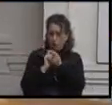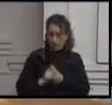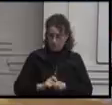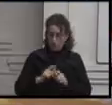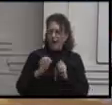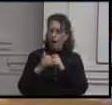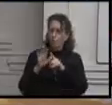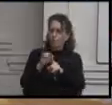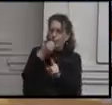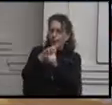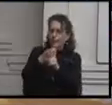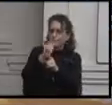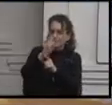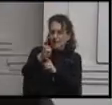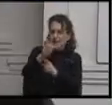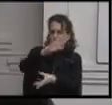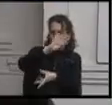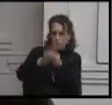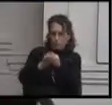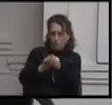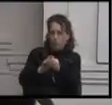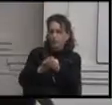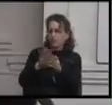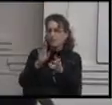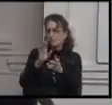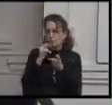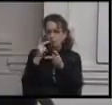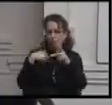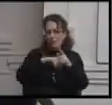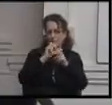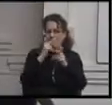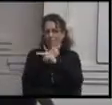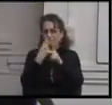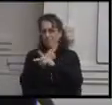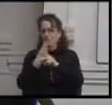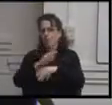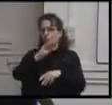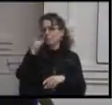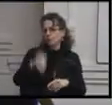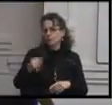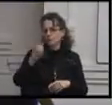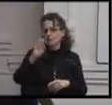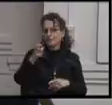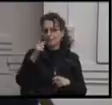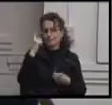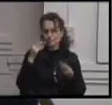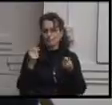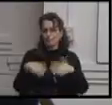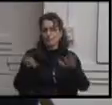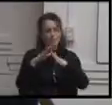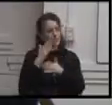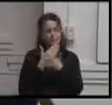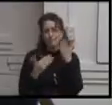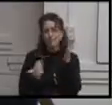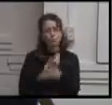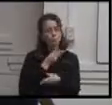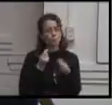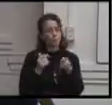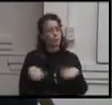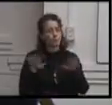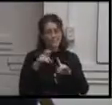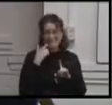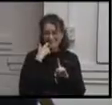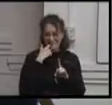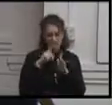rate. Yep. And Russell and I, mostly Russell's working on that very thing. Right, because there are some new properties that have come online,